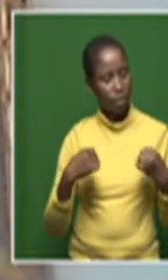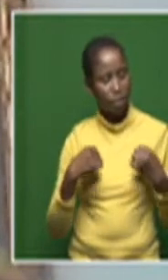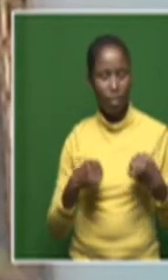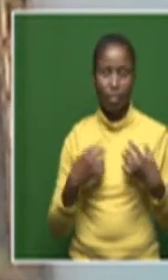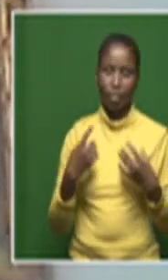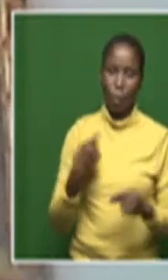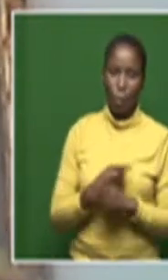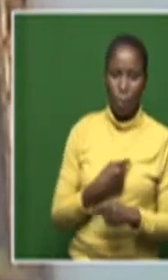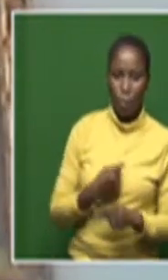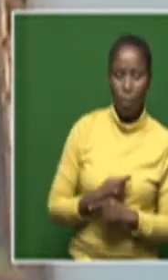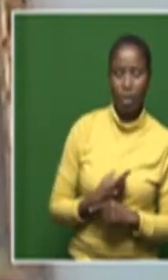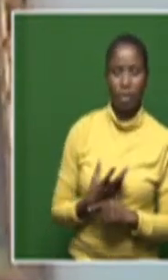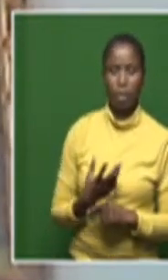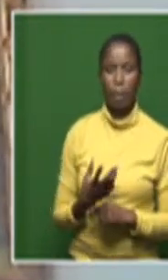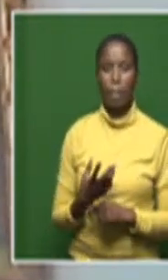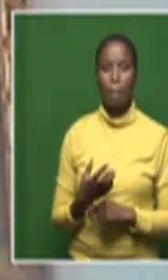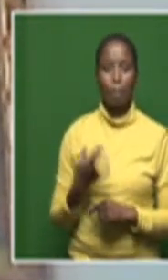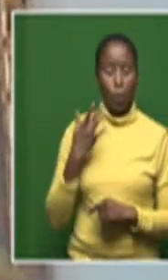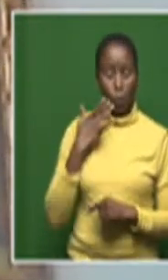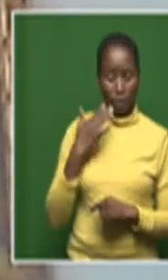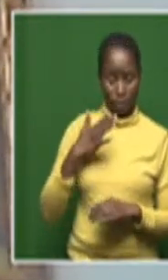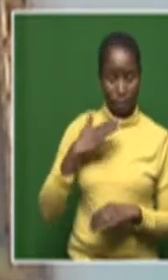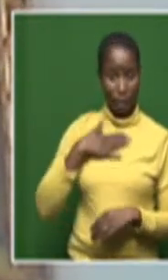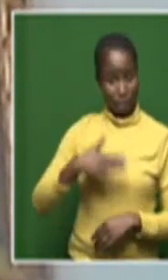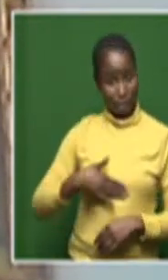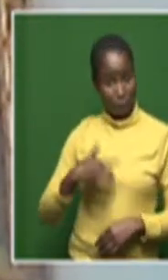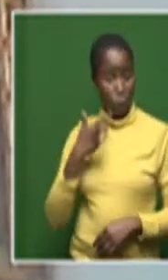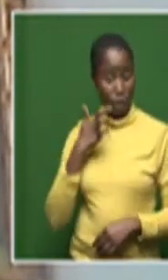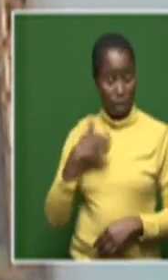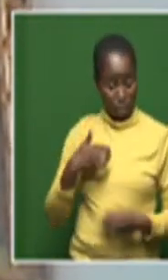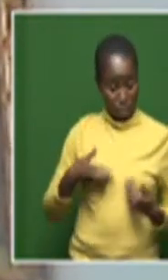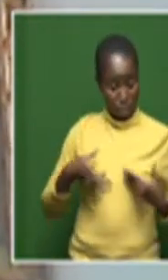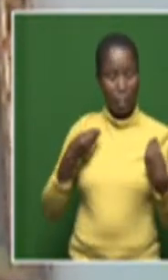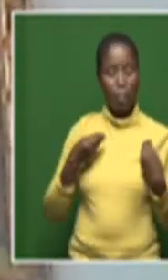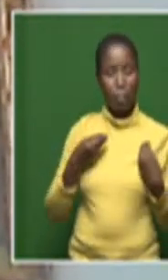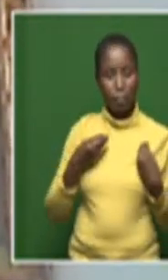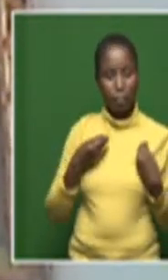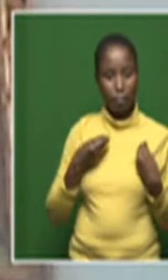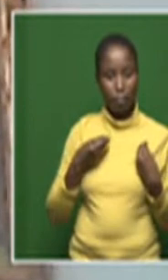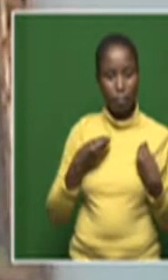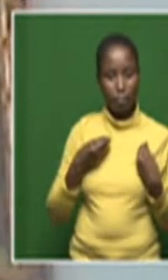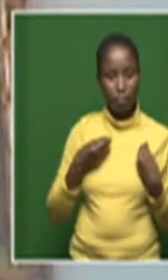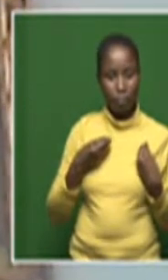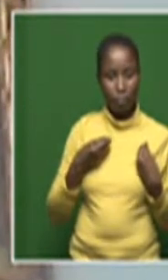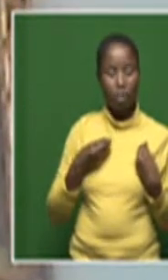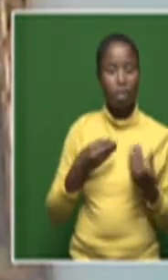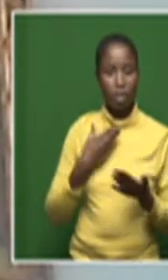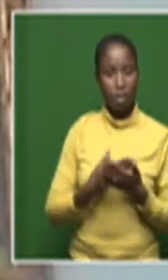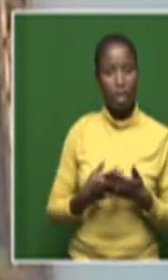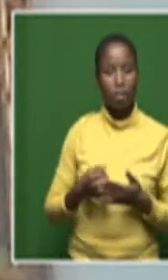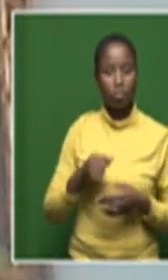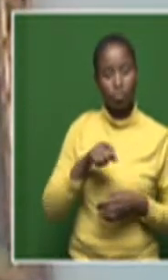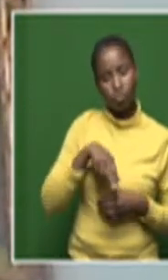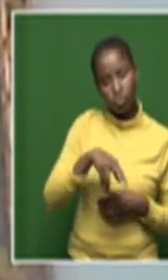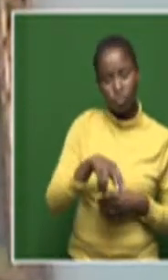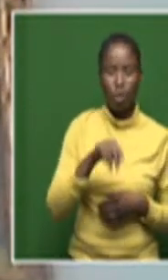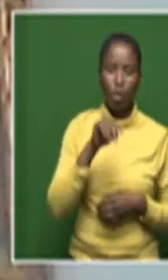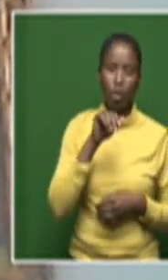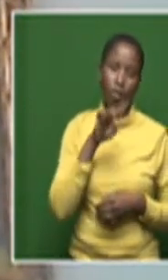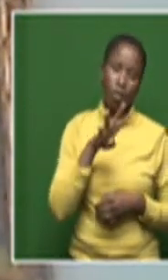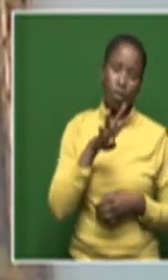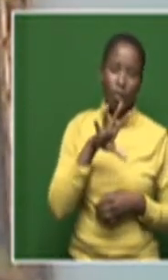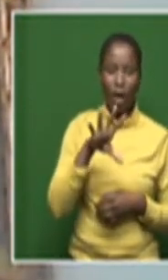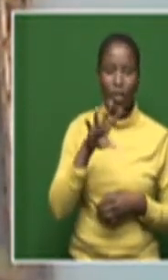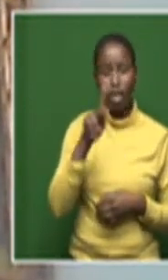the previous Sunday before I got tested, I ran 45 kilometers, and I consider myself fairly fit. But